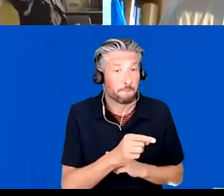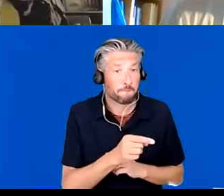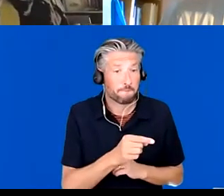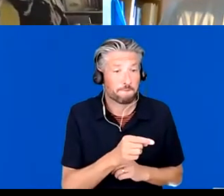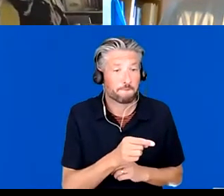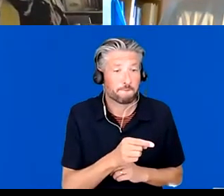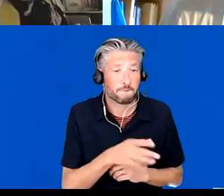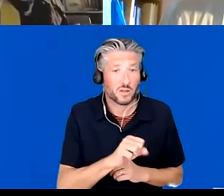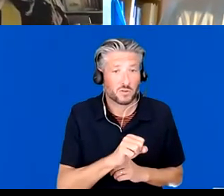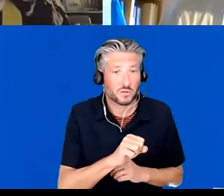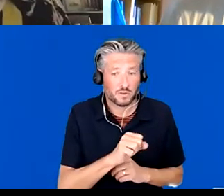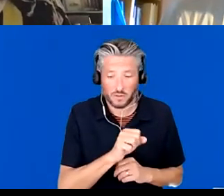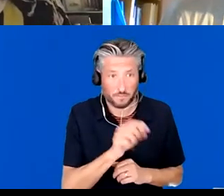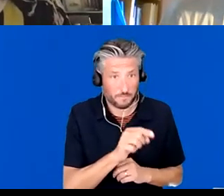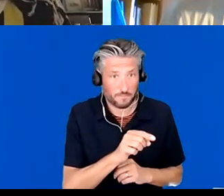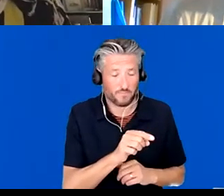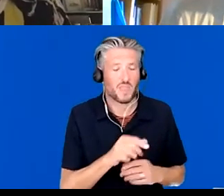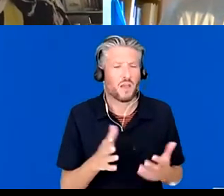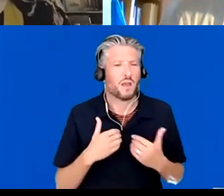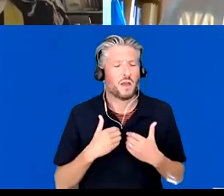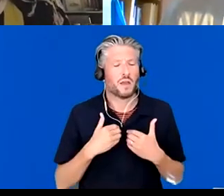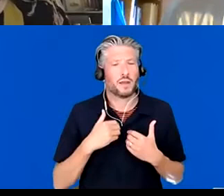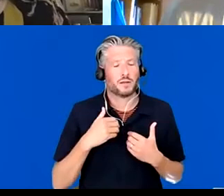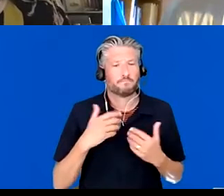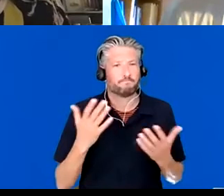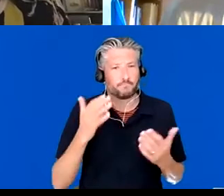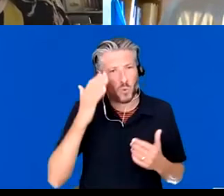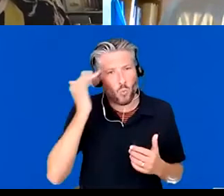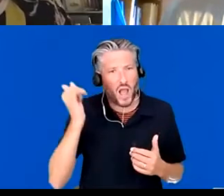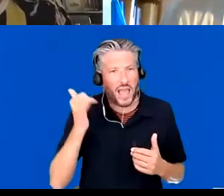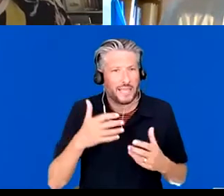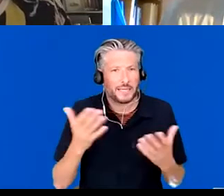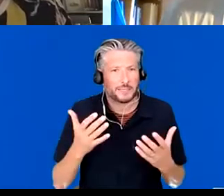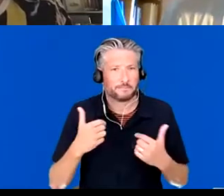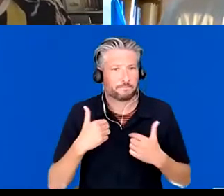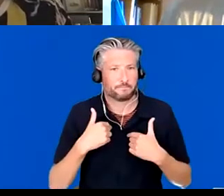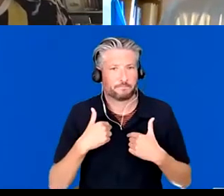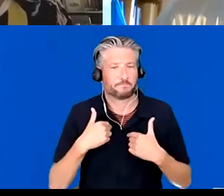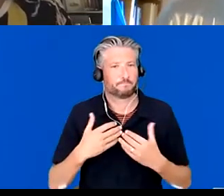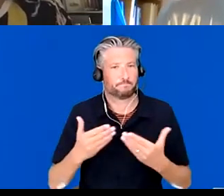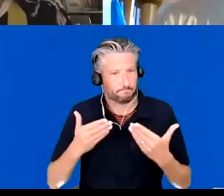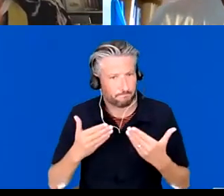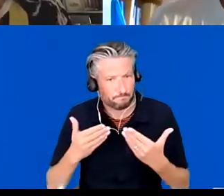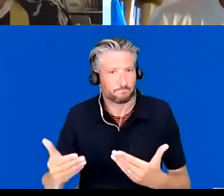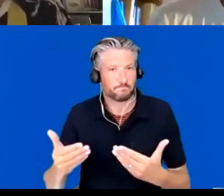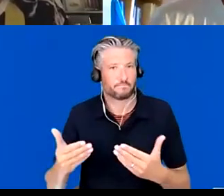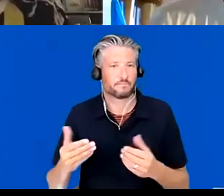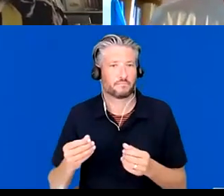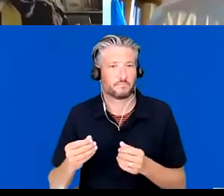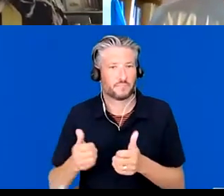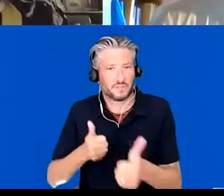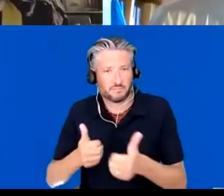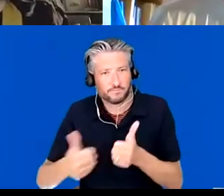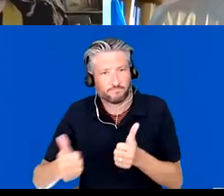conference online was because we especially wanted to support early career researchers, because for them it's important. I now